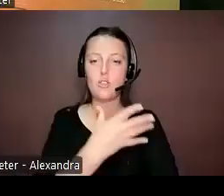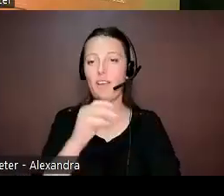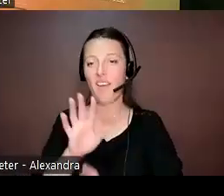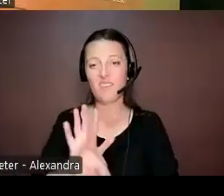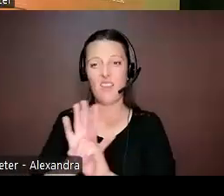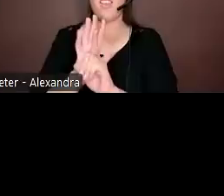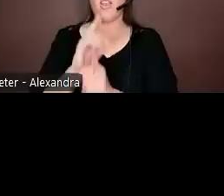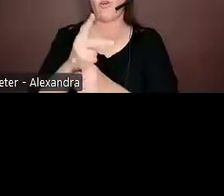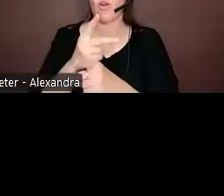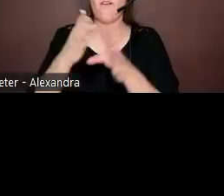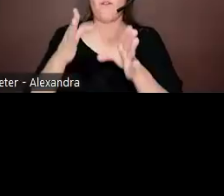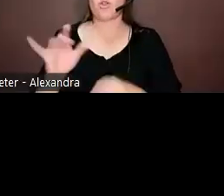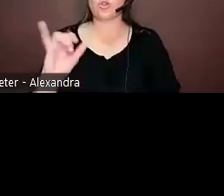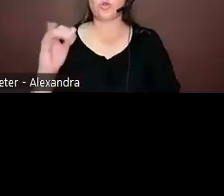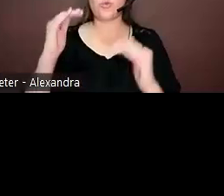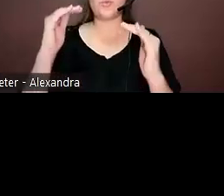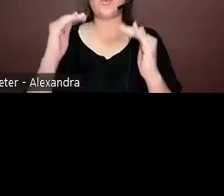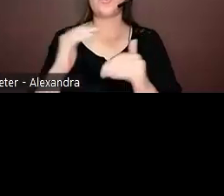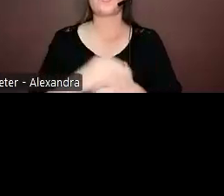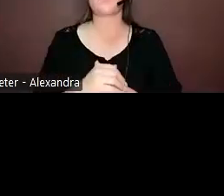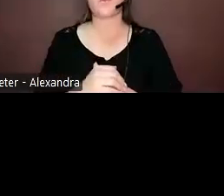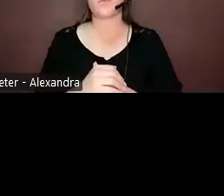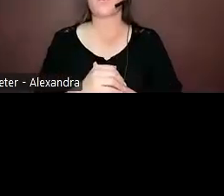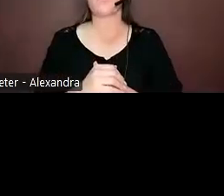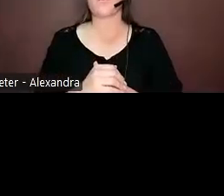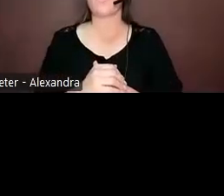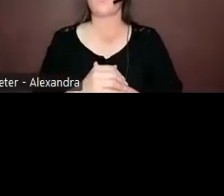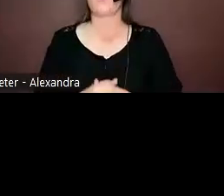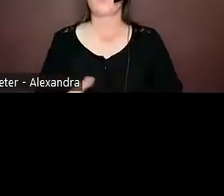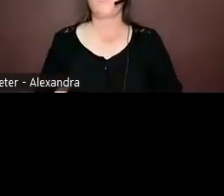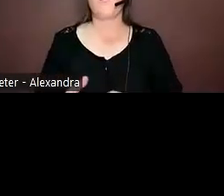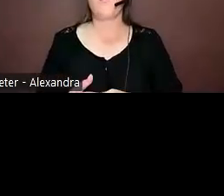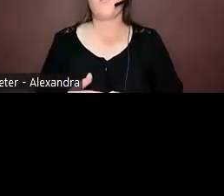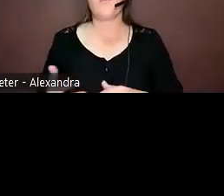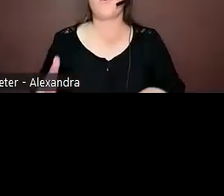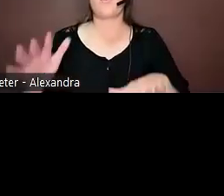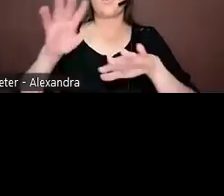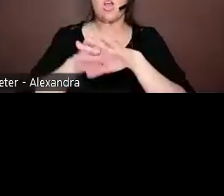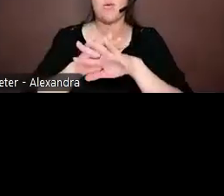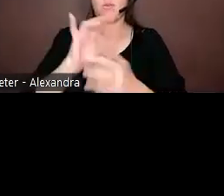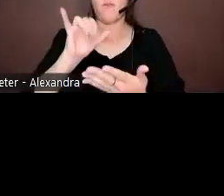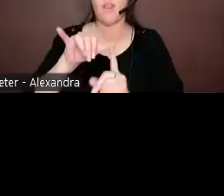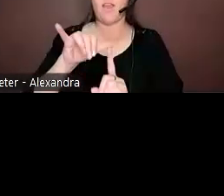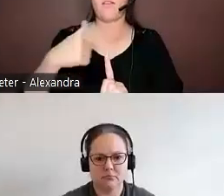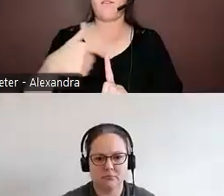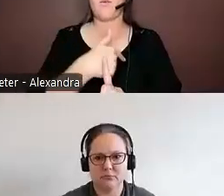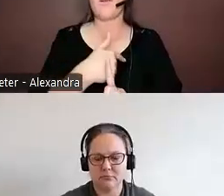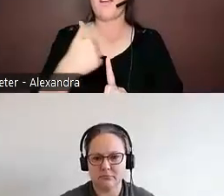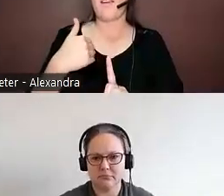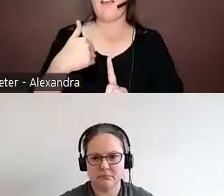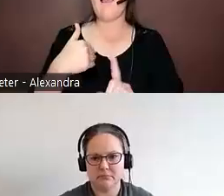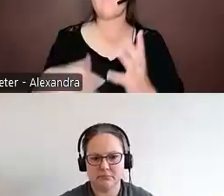embedded pretty large psychiatric services, Article 31, Article 28 program